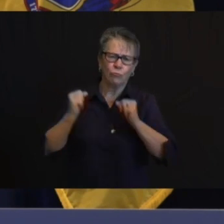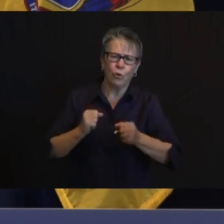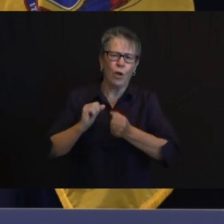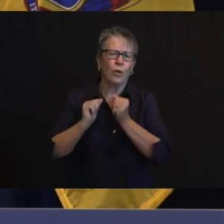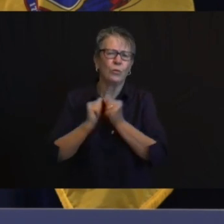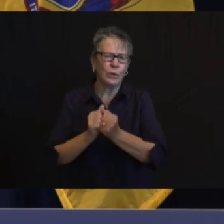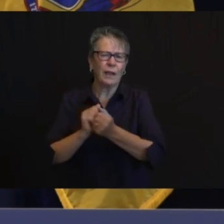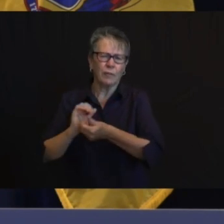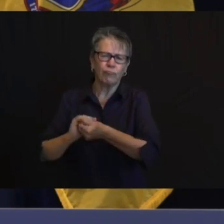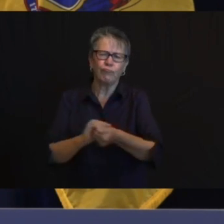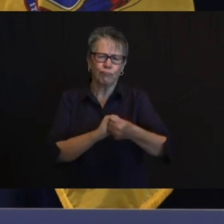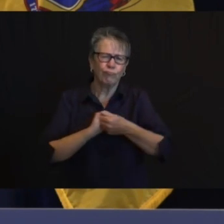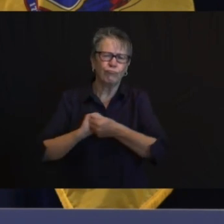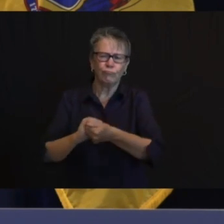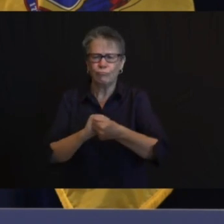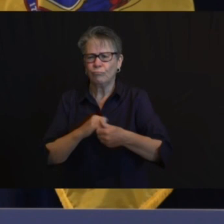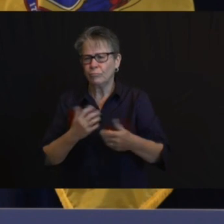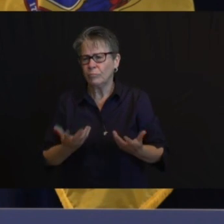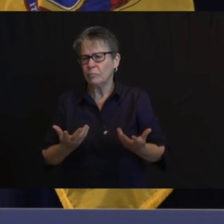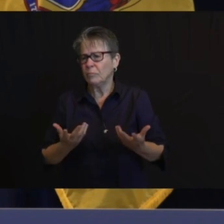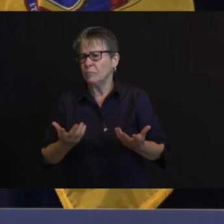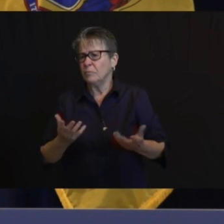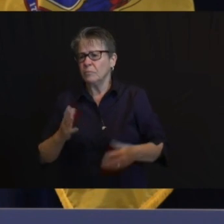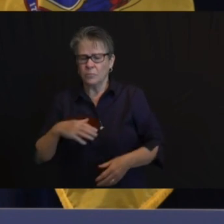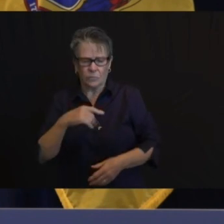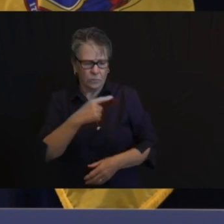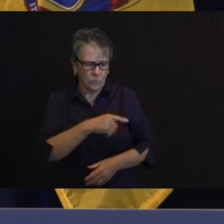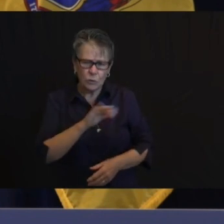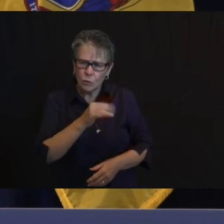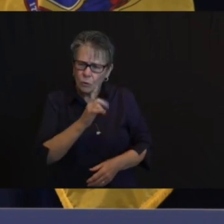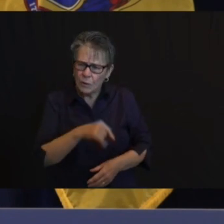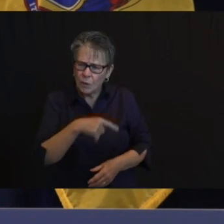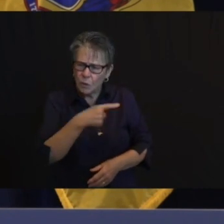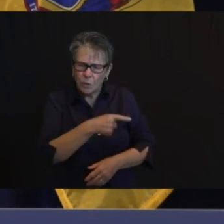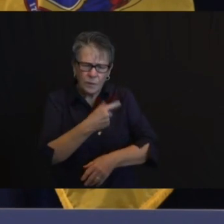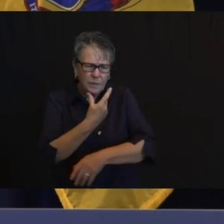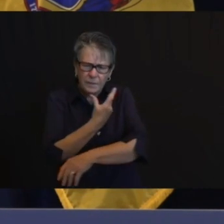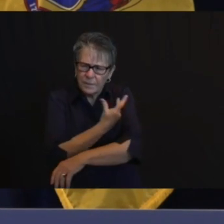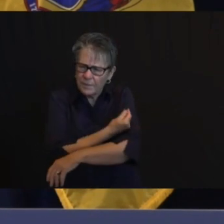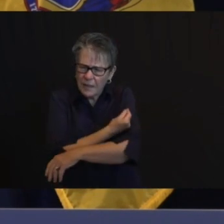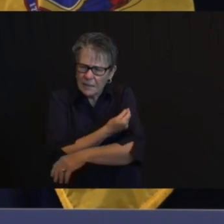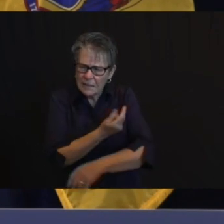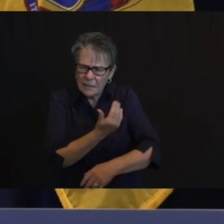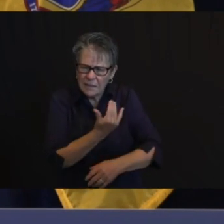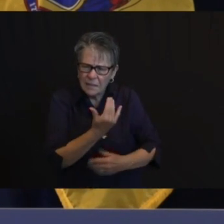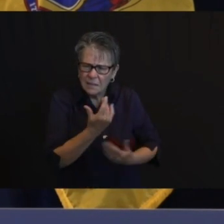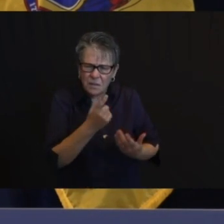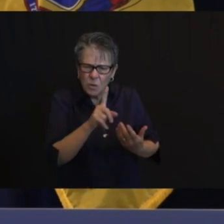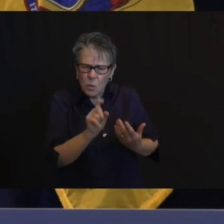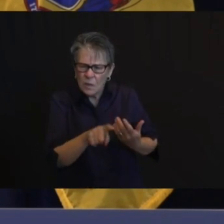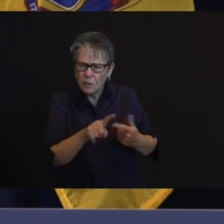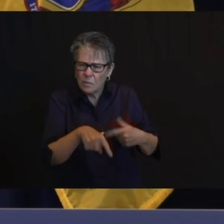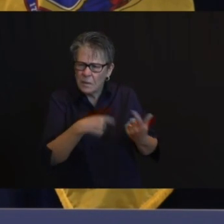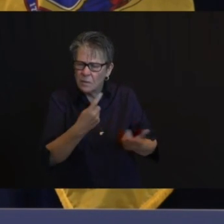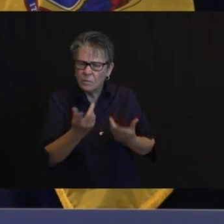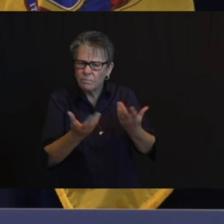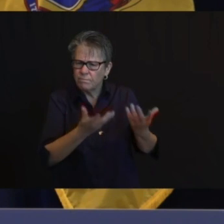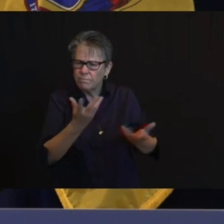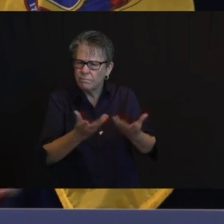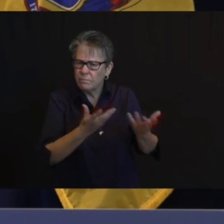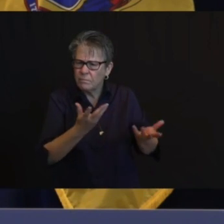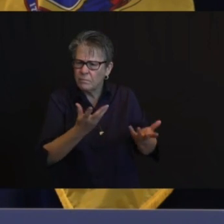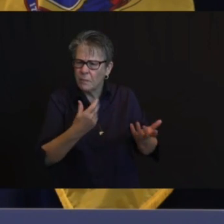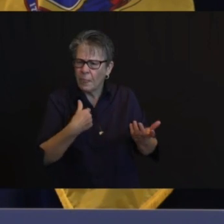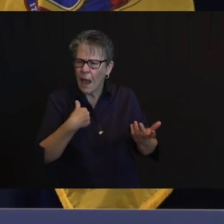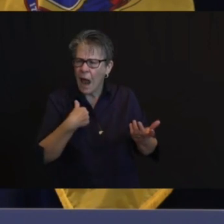place sooner than later. Judy, with that on other vaccines, other than the question about I don't want to speak for